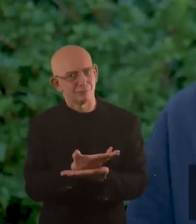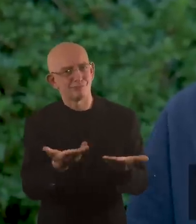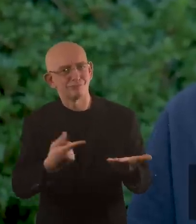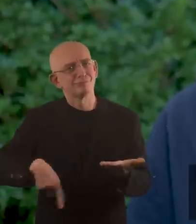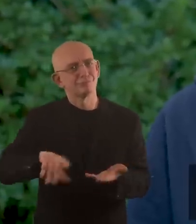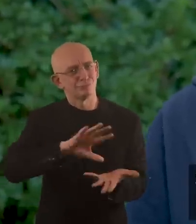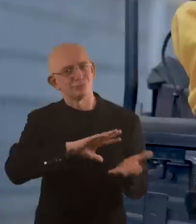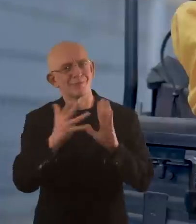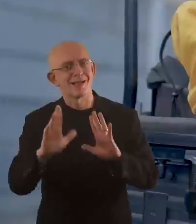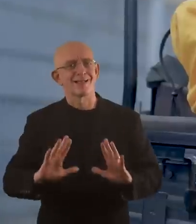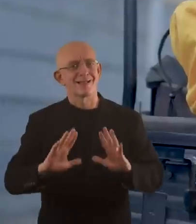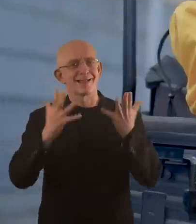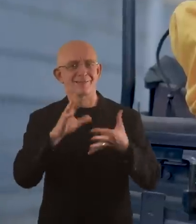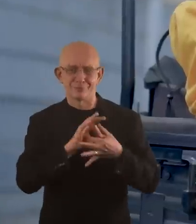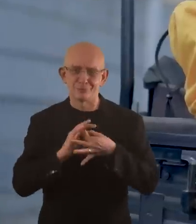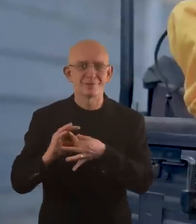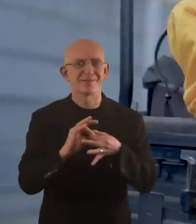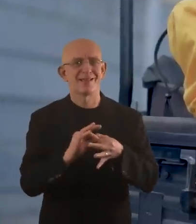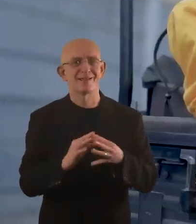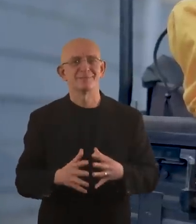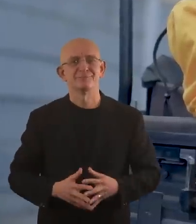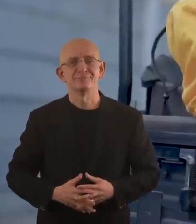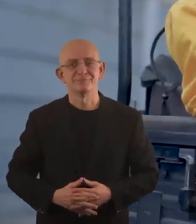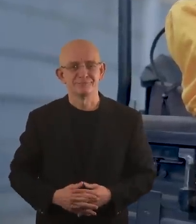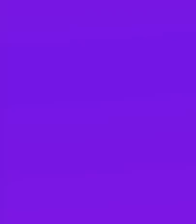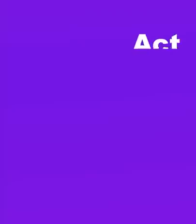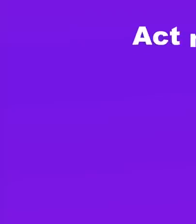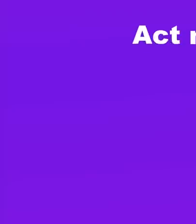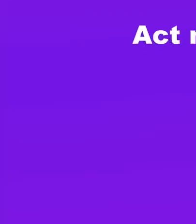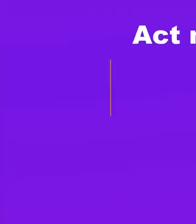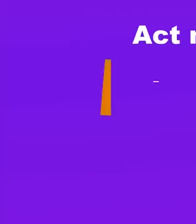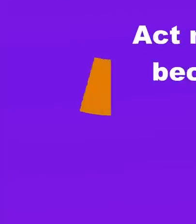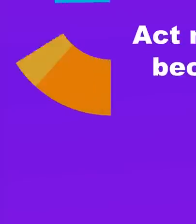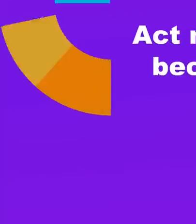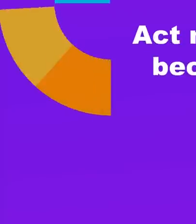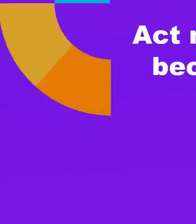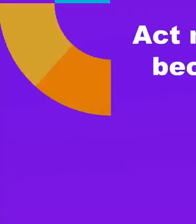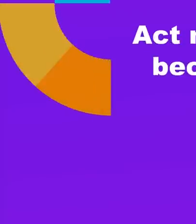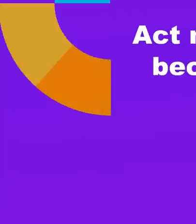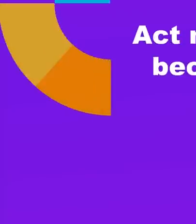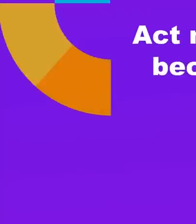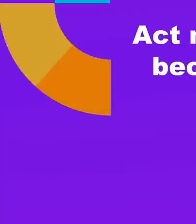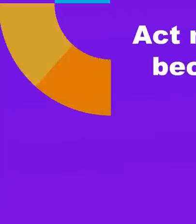assistive products we need. So, let's change lives together.